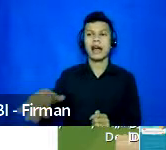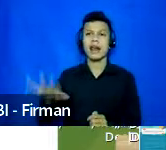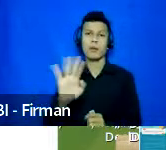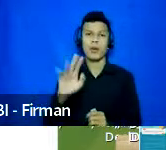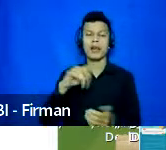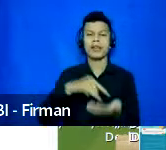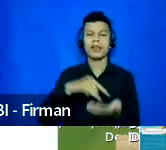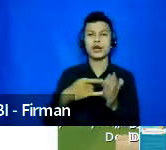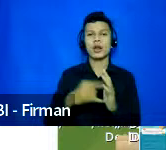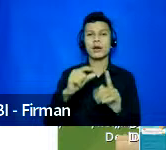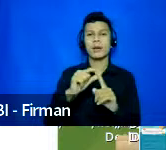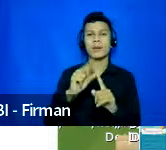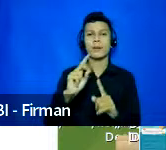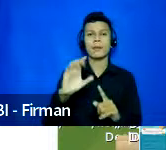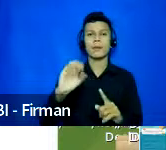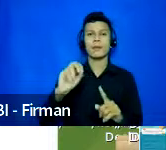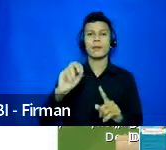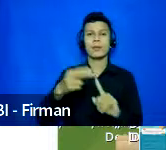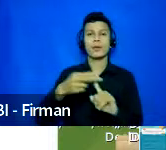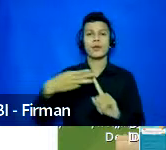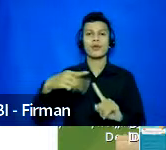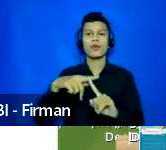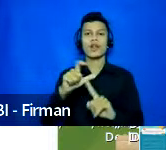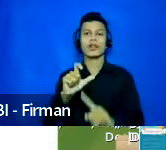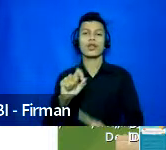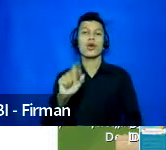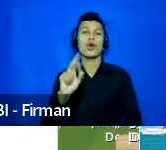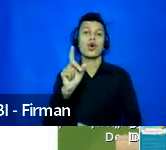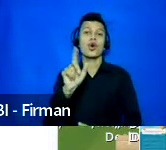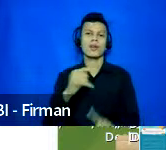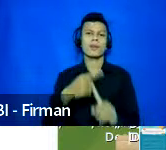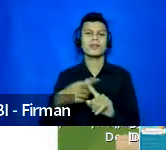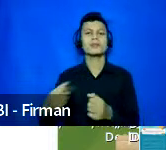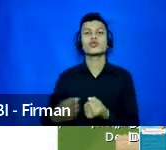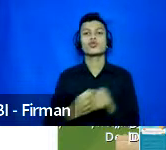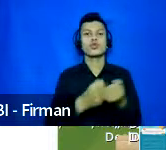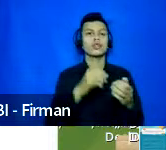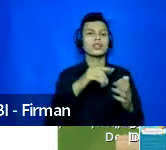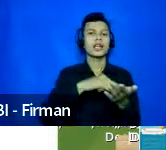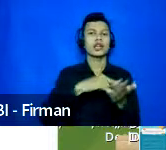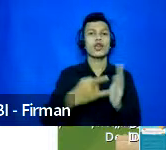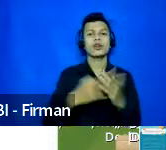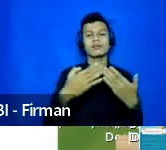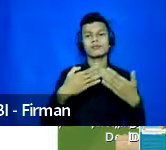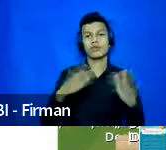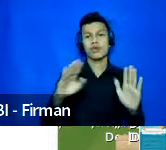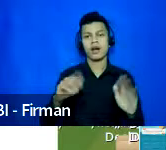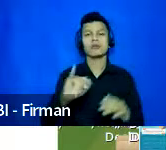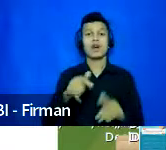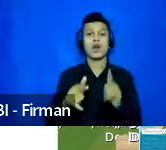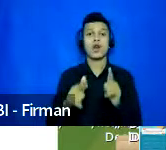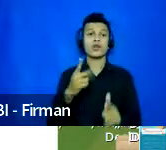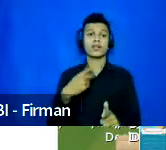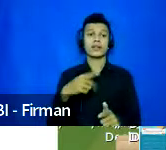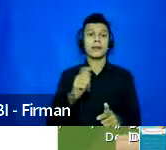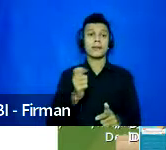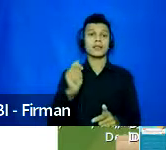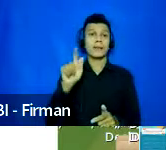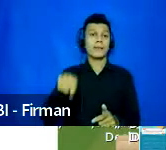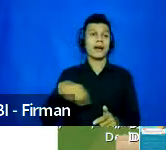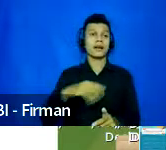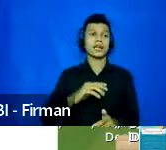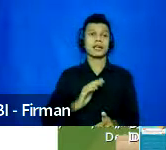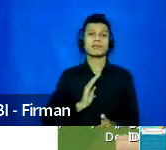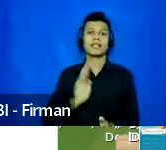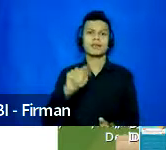and open technologies. I would say if you're able to use these two principles, then we can make sure that pedagogy will indeed be transformed by